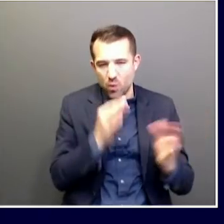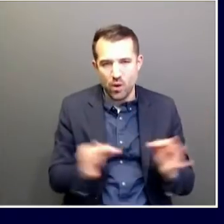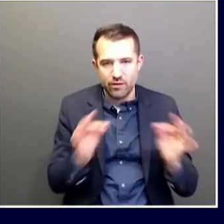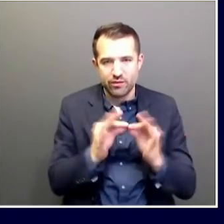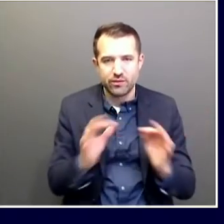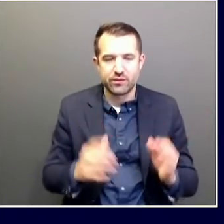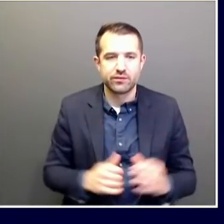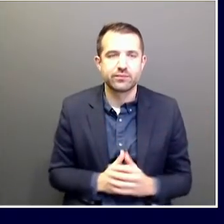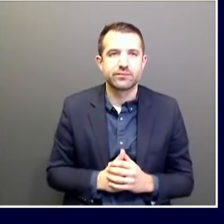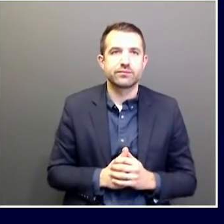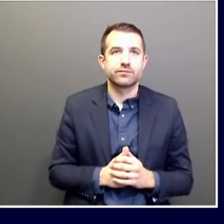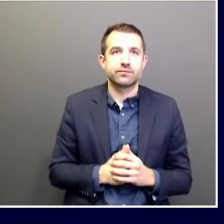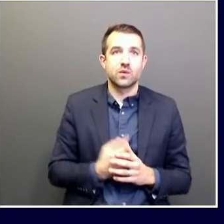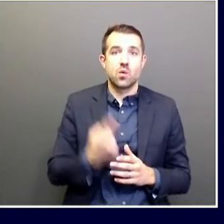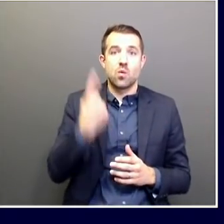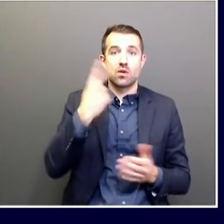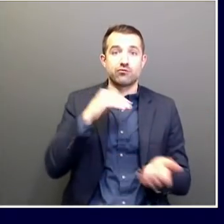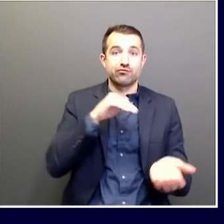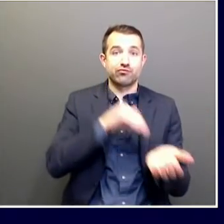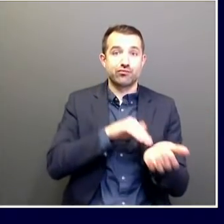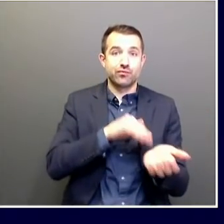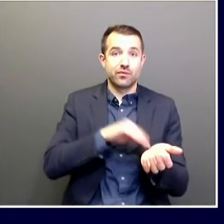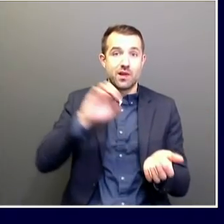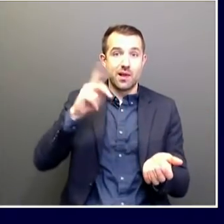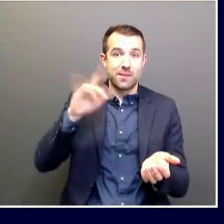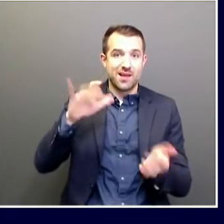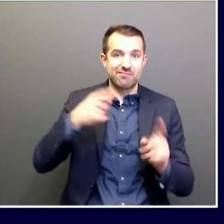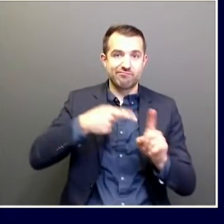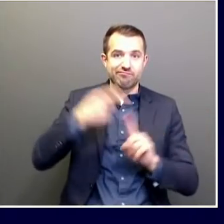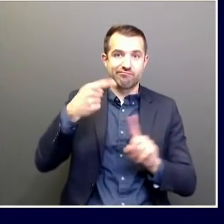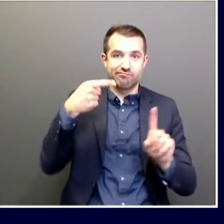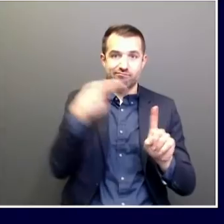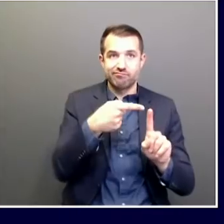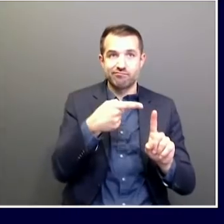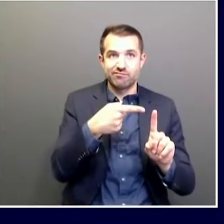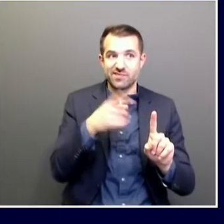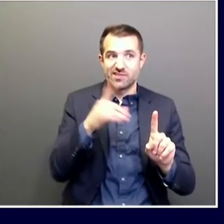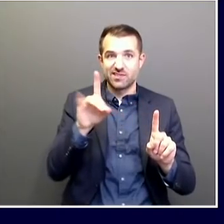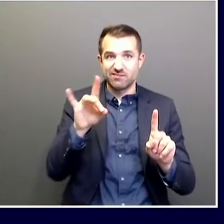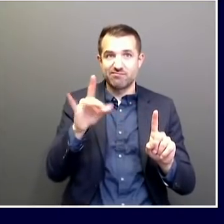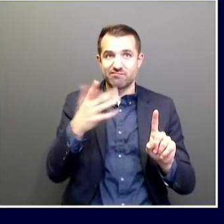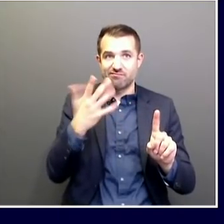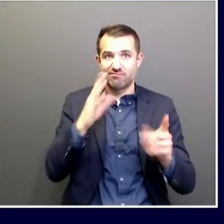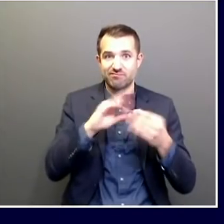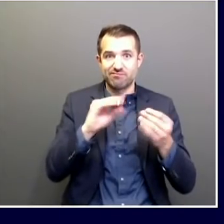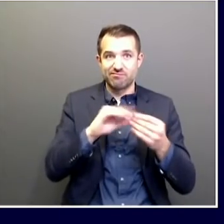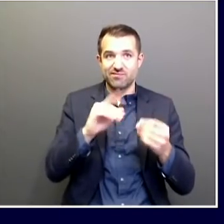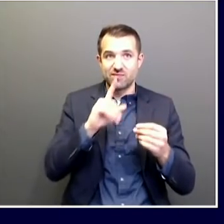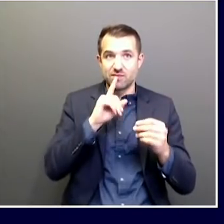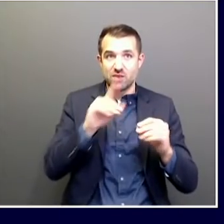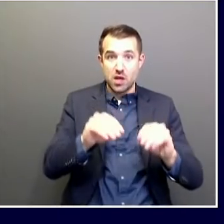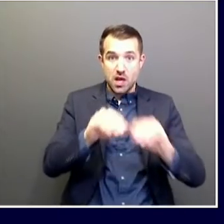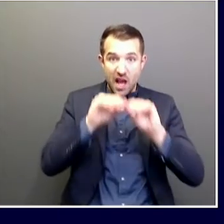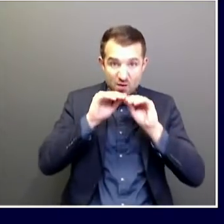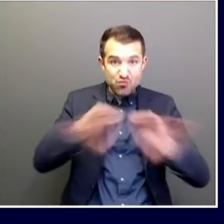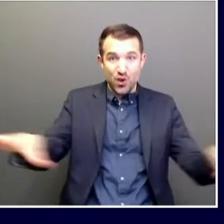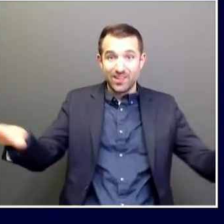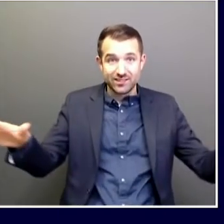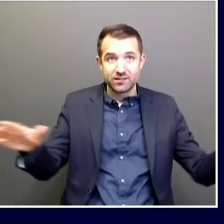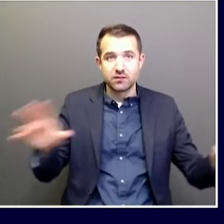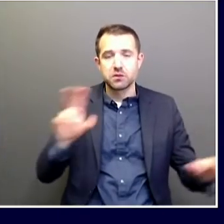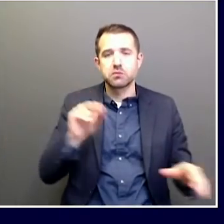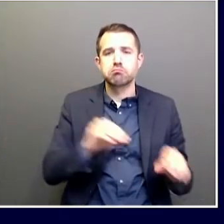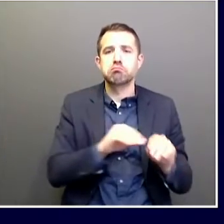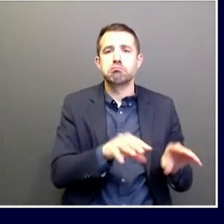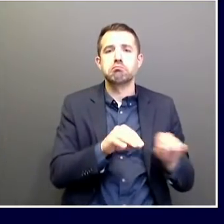which is, although those outbreaks have not gone away, they are smaller now than they were in the pre-vaccination era. And although they